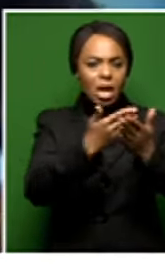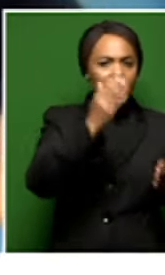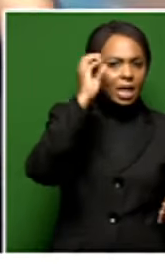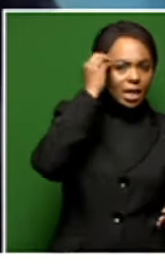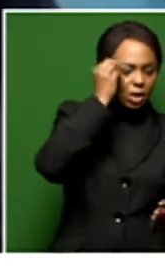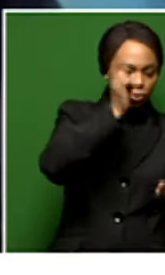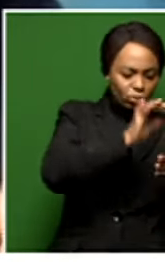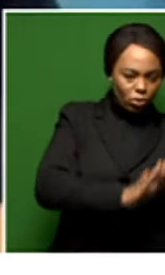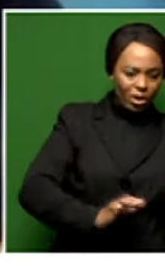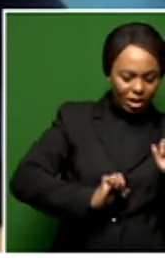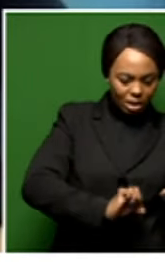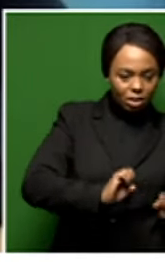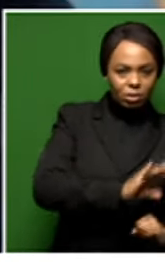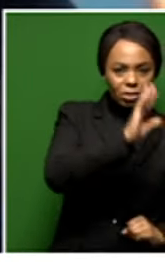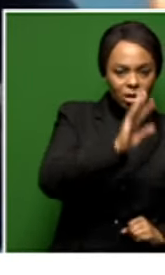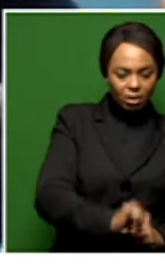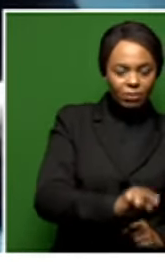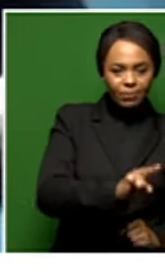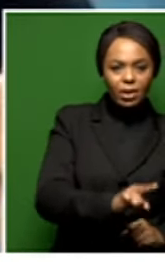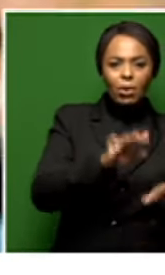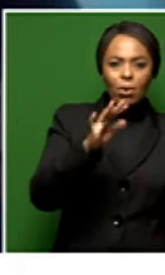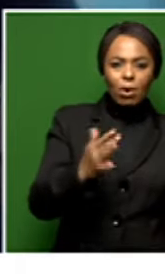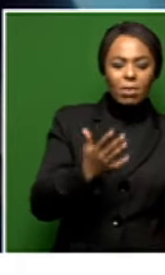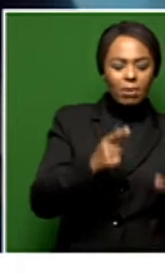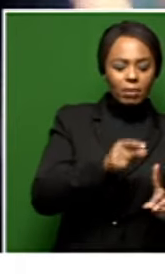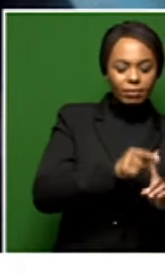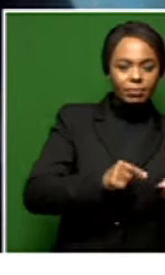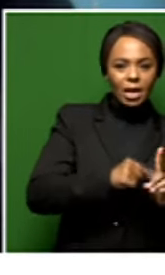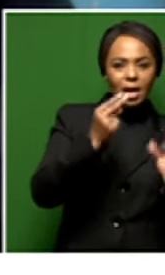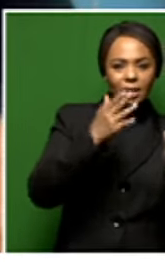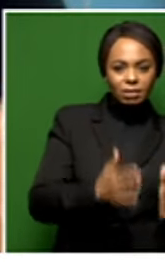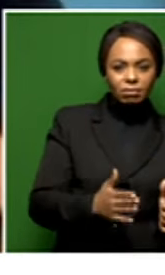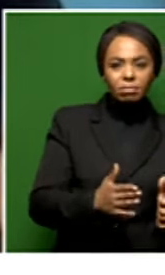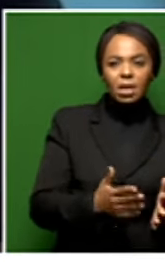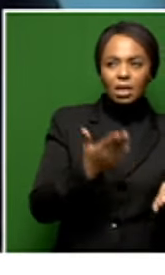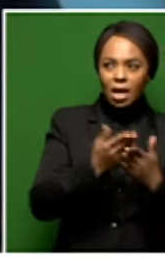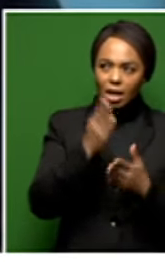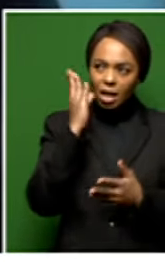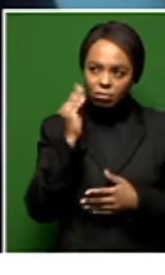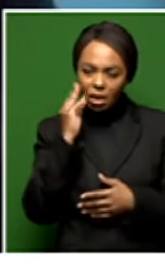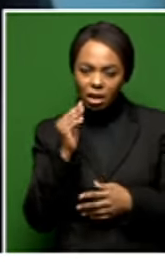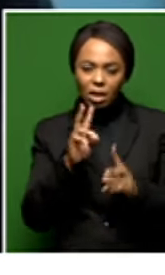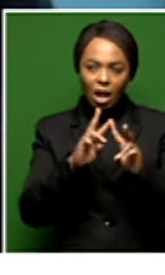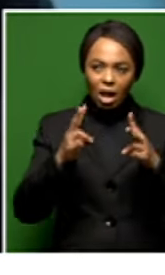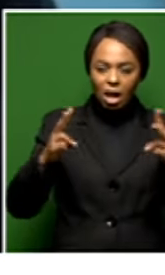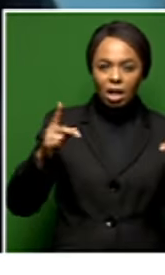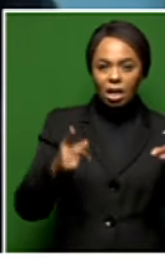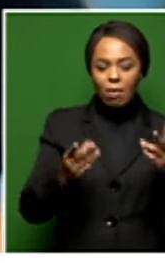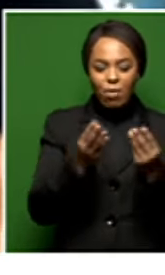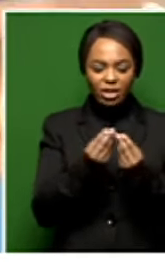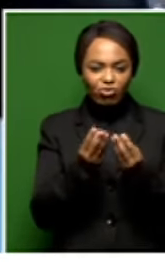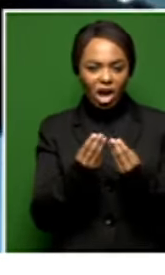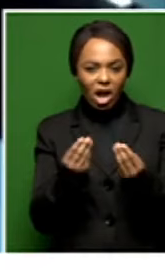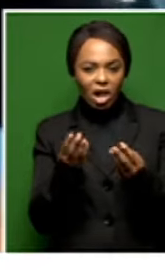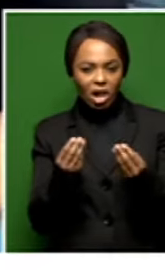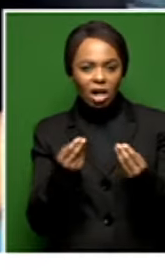works outside of portraiture or explore abstract work, etc., or experiment with different kind of like materials, of